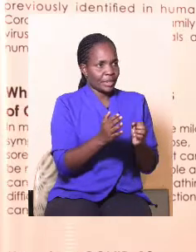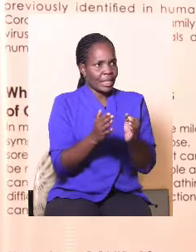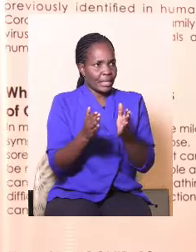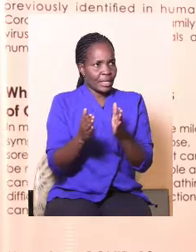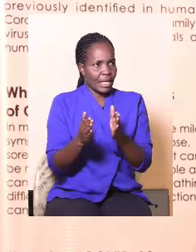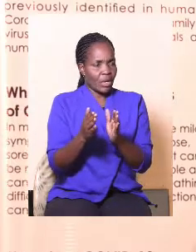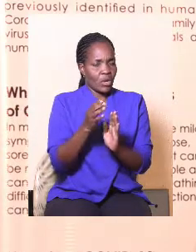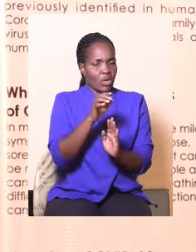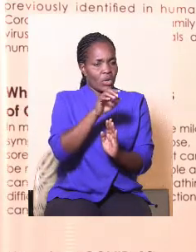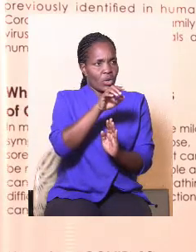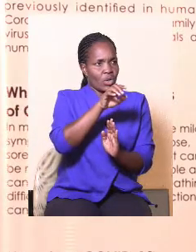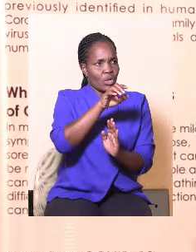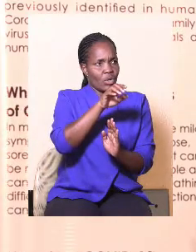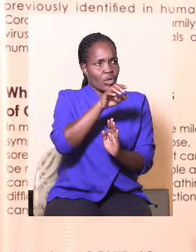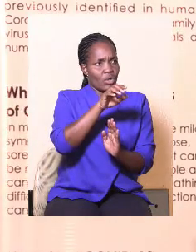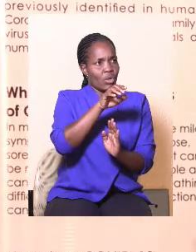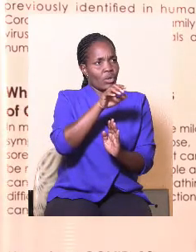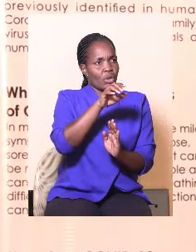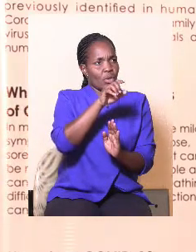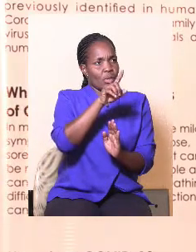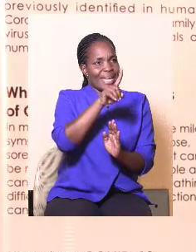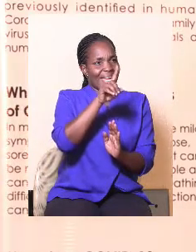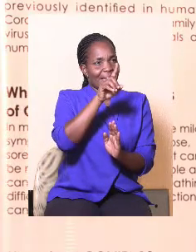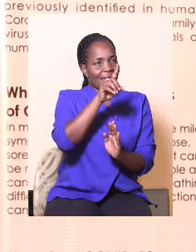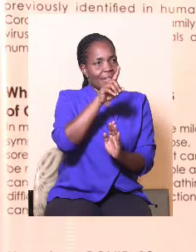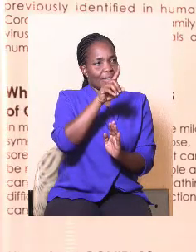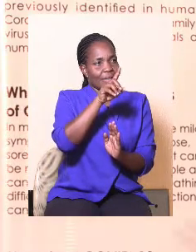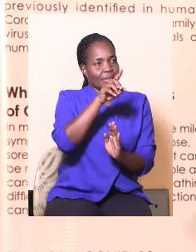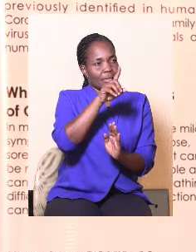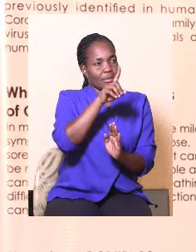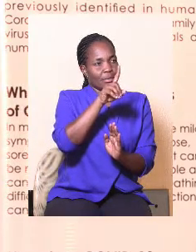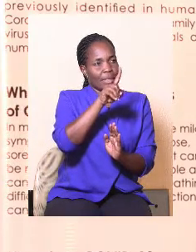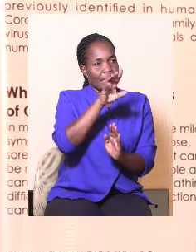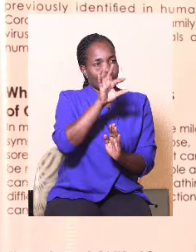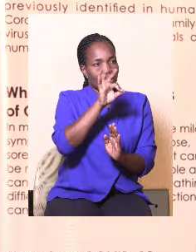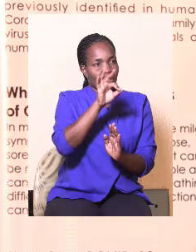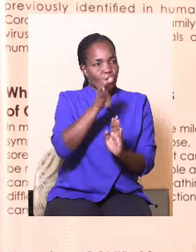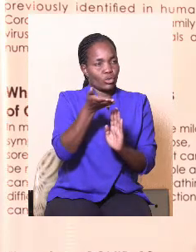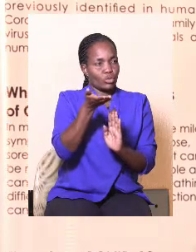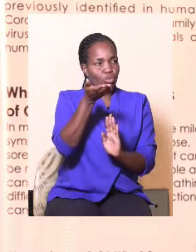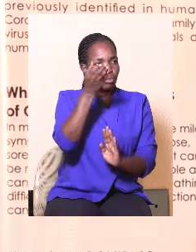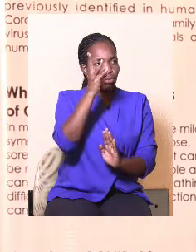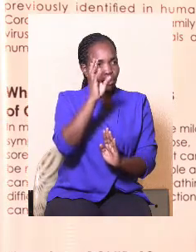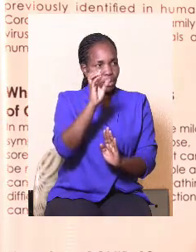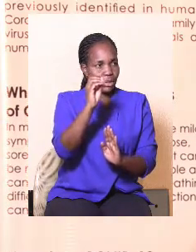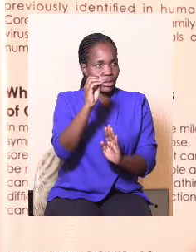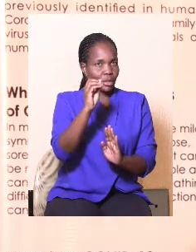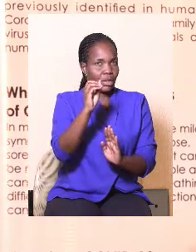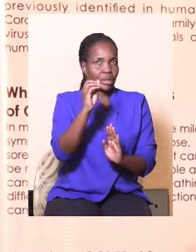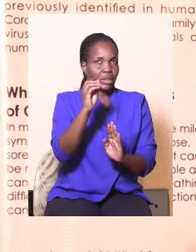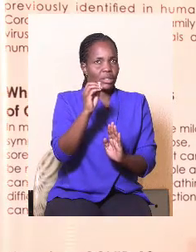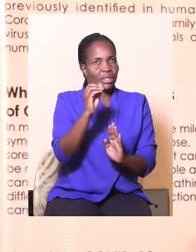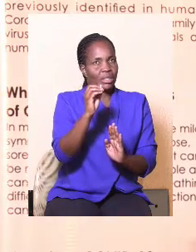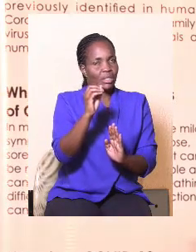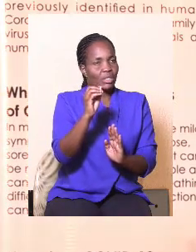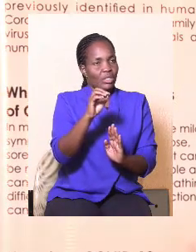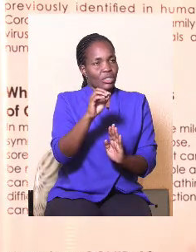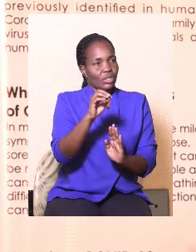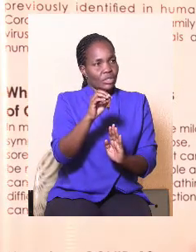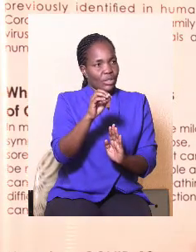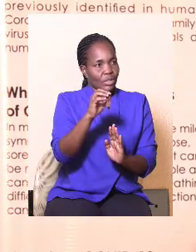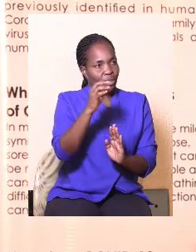are above 60%, 60 and above, it's about 4% of the population. So you do your maths there, then you come to